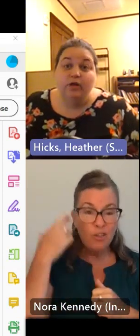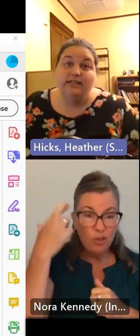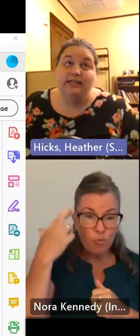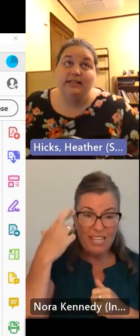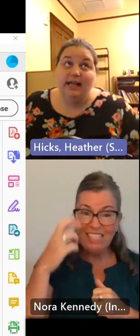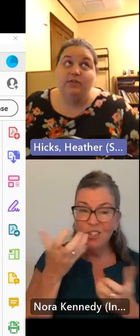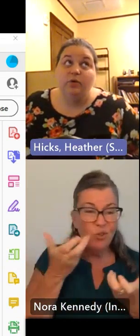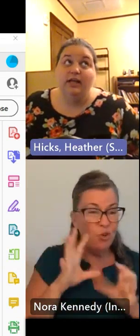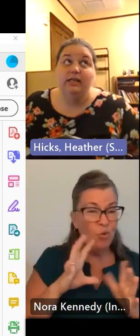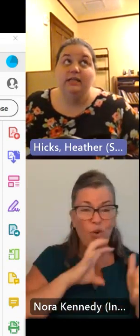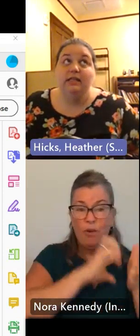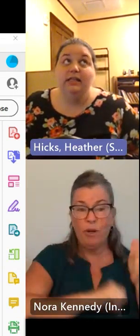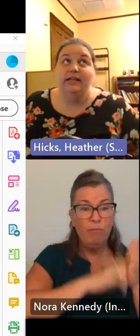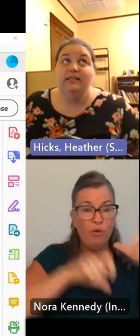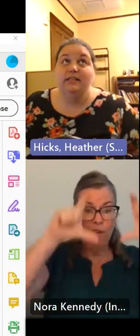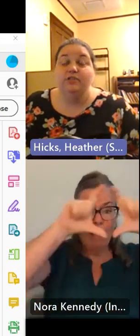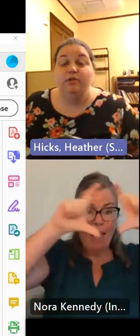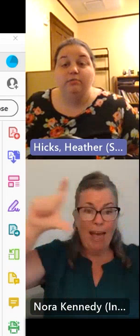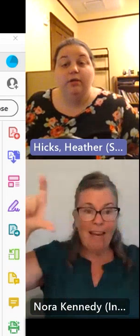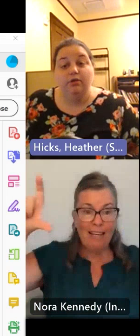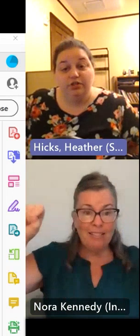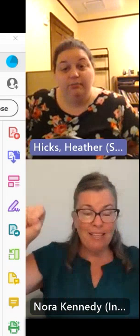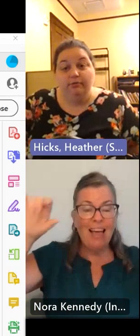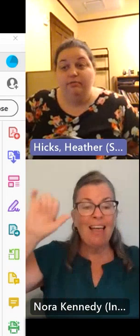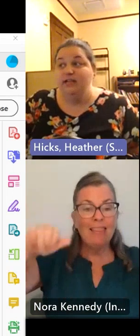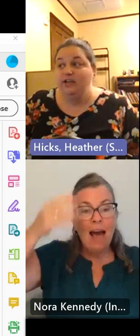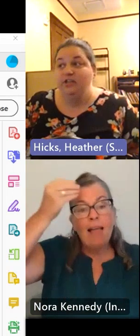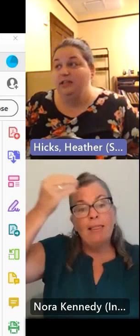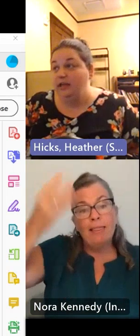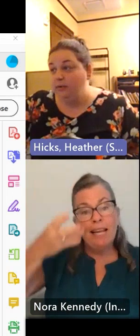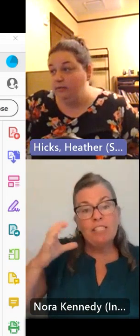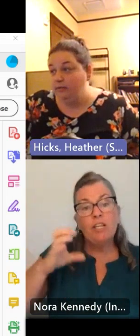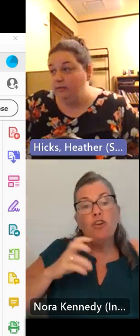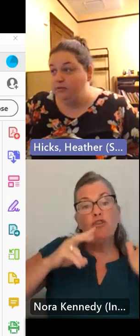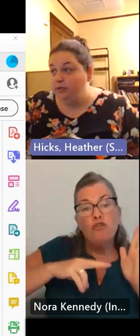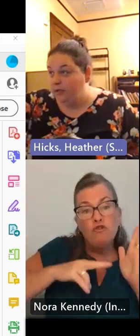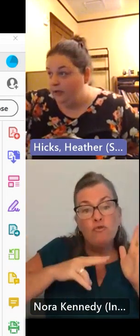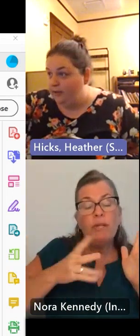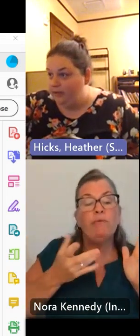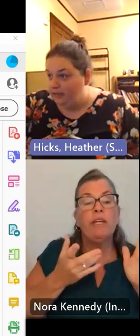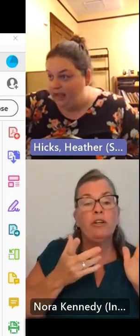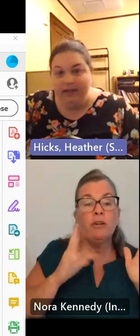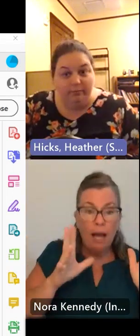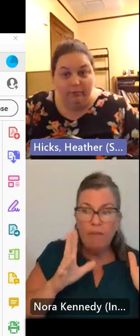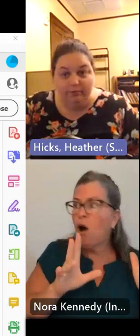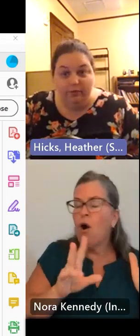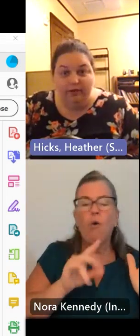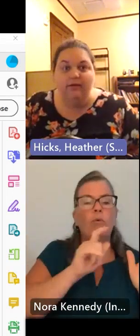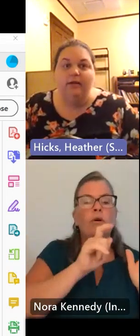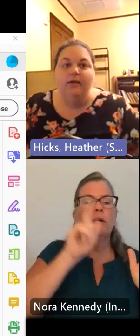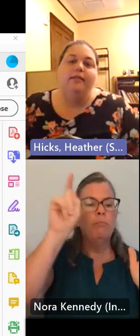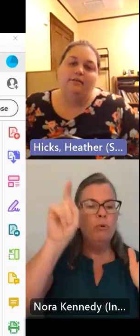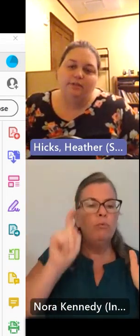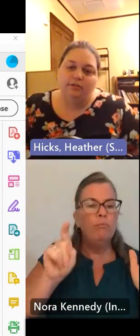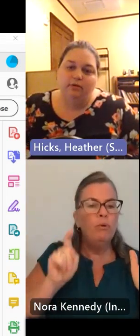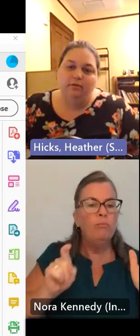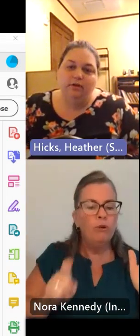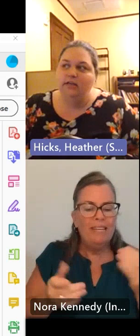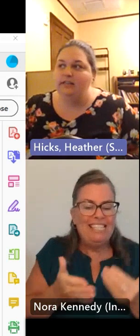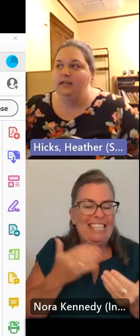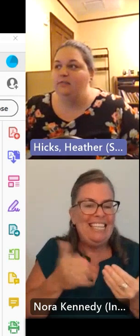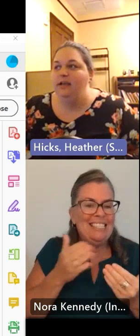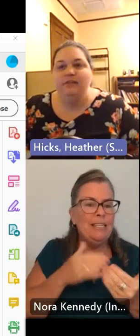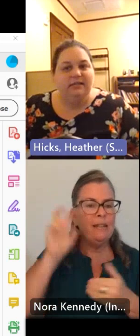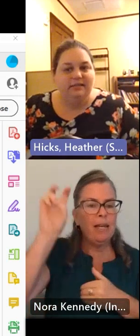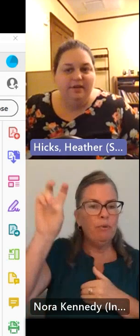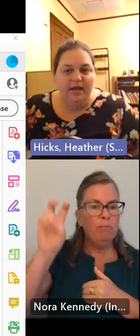because that's what lets the screen reader jump through sections. Like we would visually be like, oh, I don't need that, and move to it. That's what the screen reader